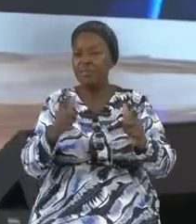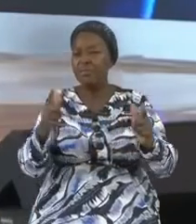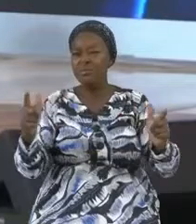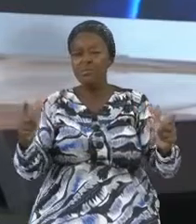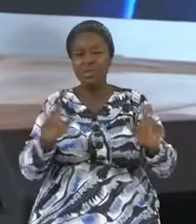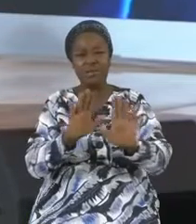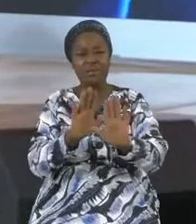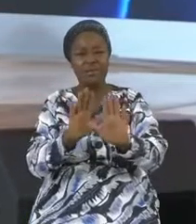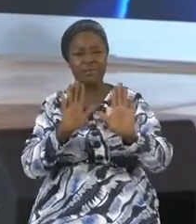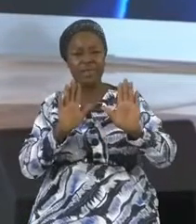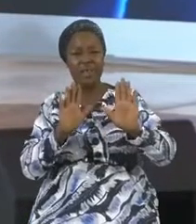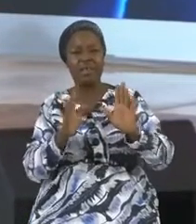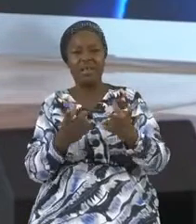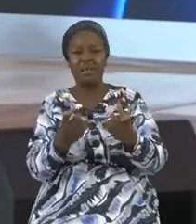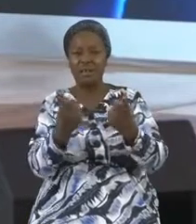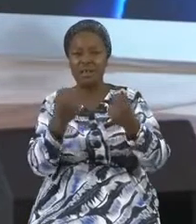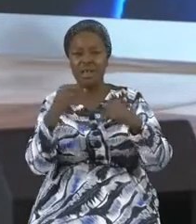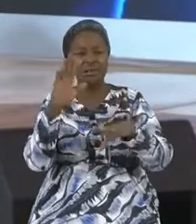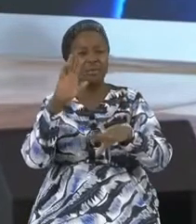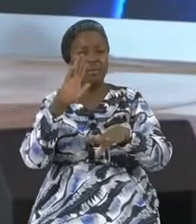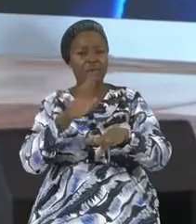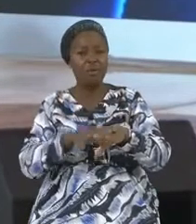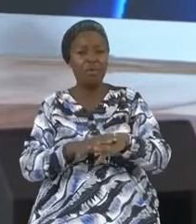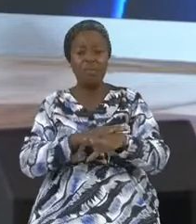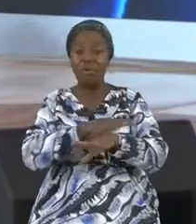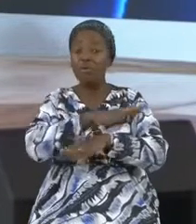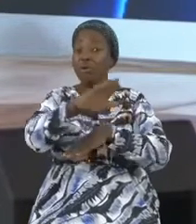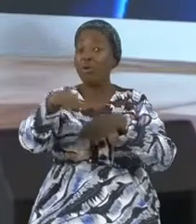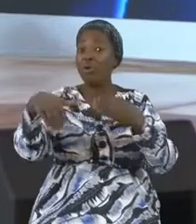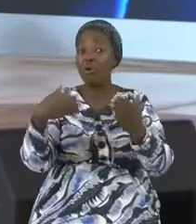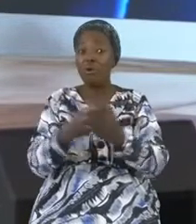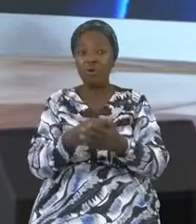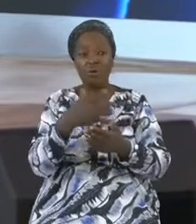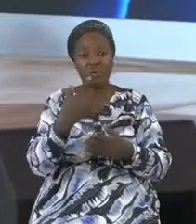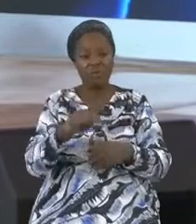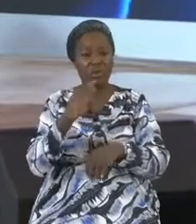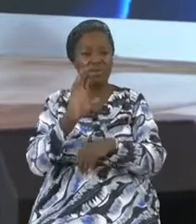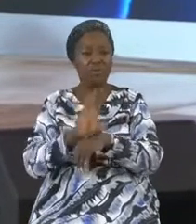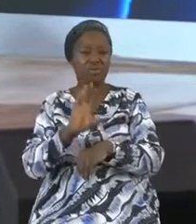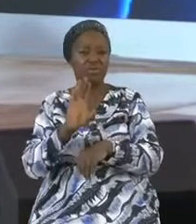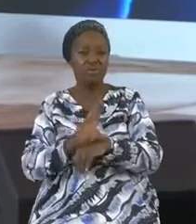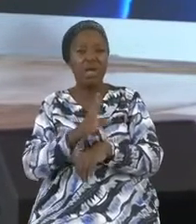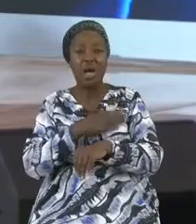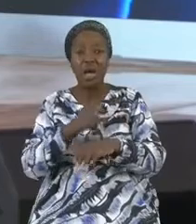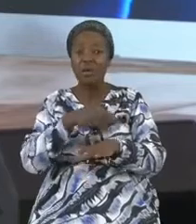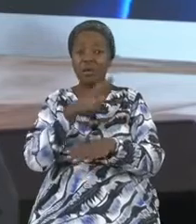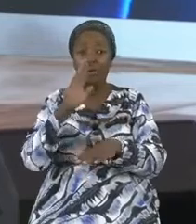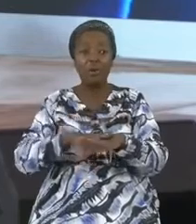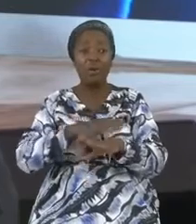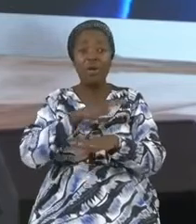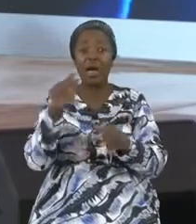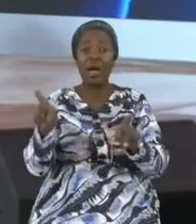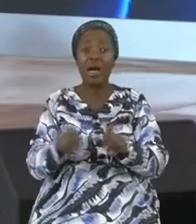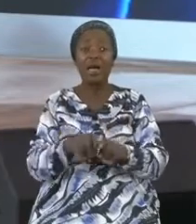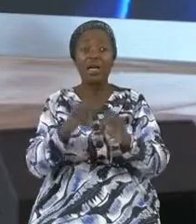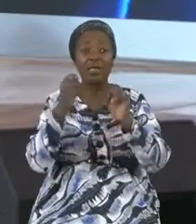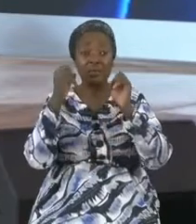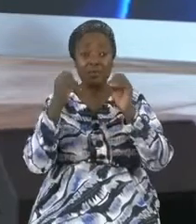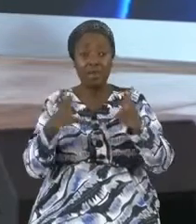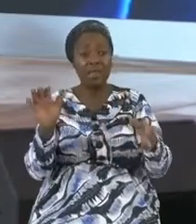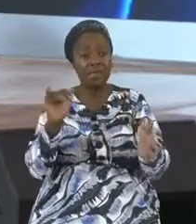came upon all the church, and upon as many